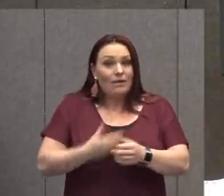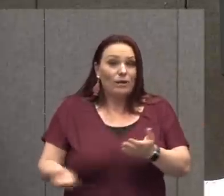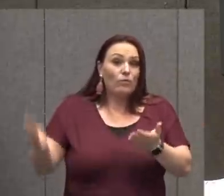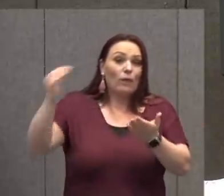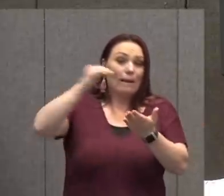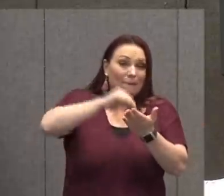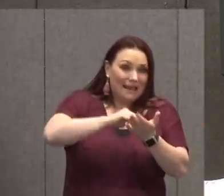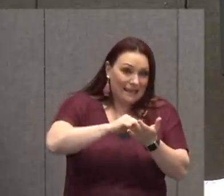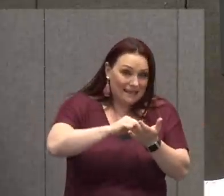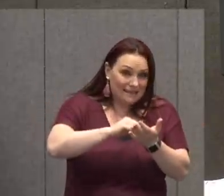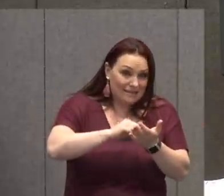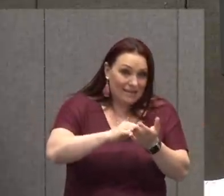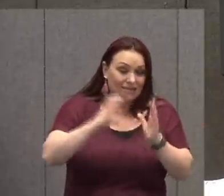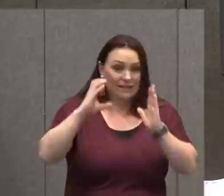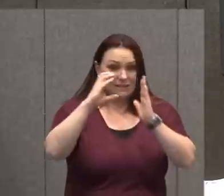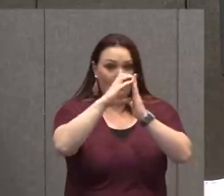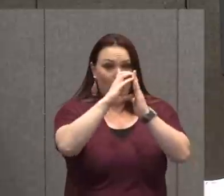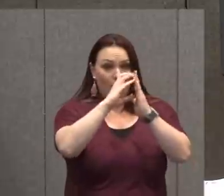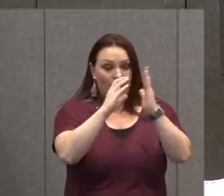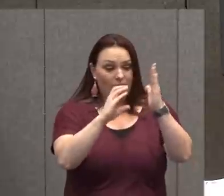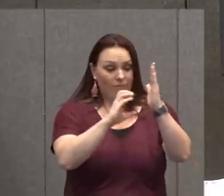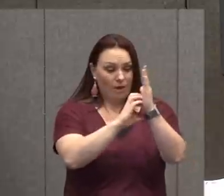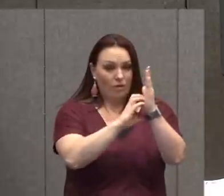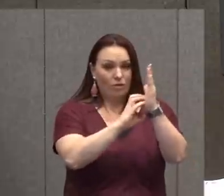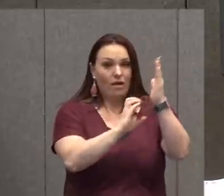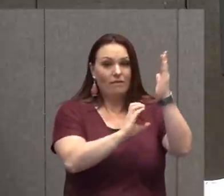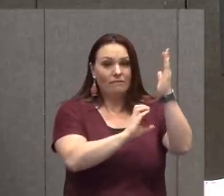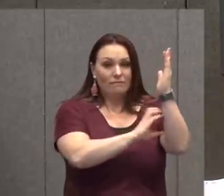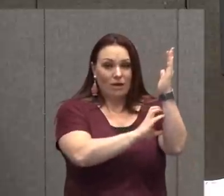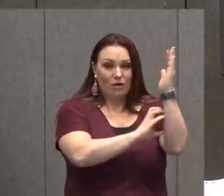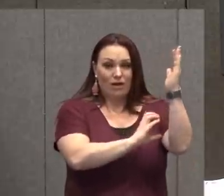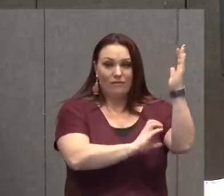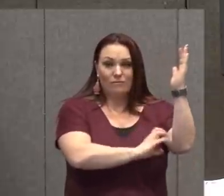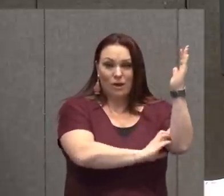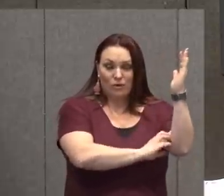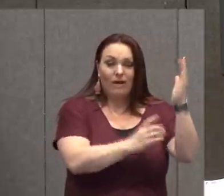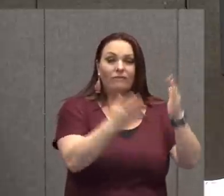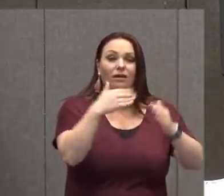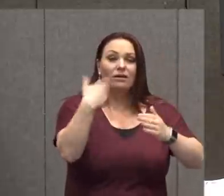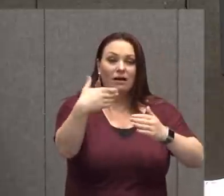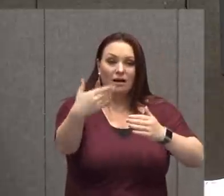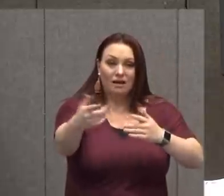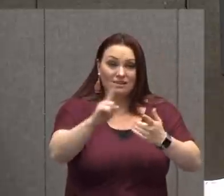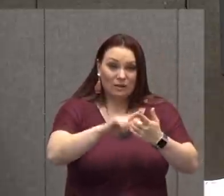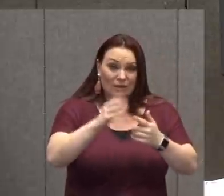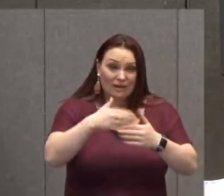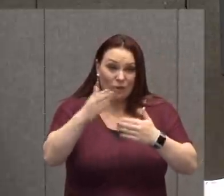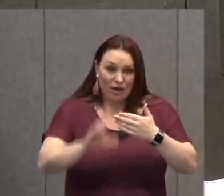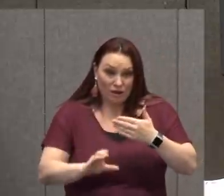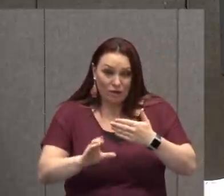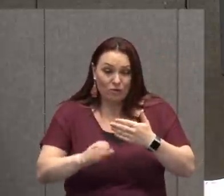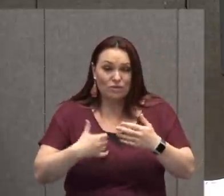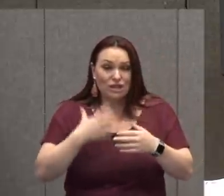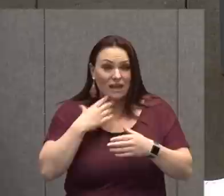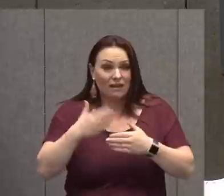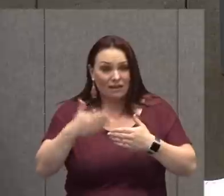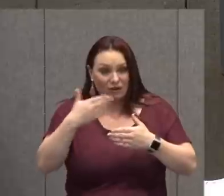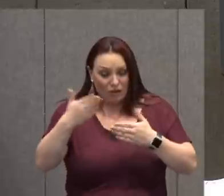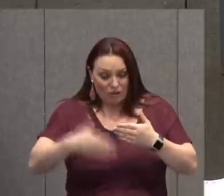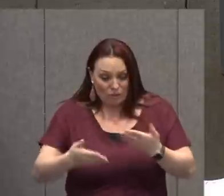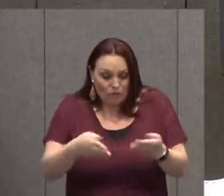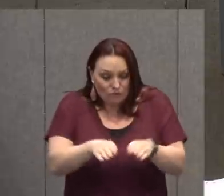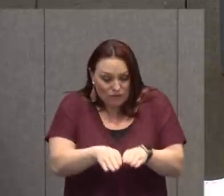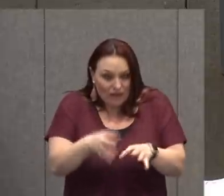this paragraph style over and over again until we get to our conclusion paragraph. And then we